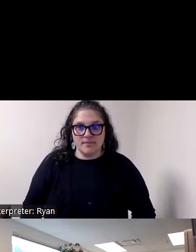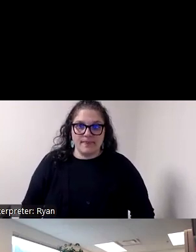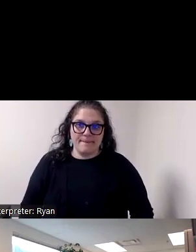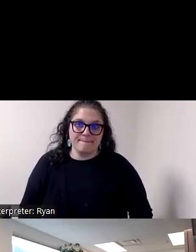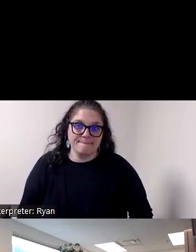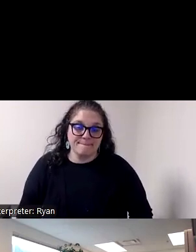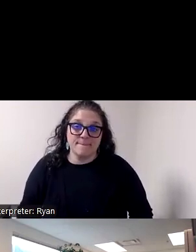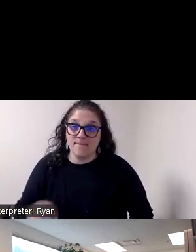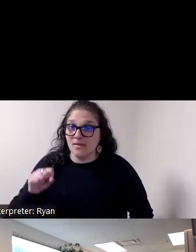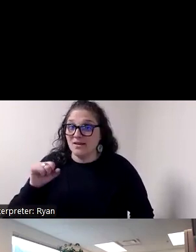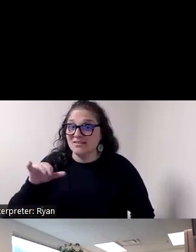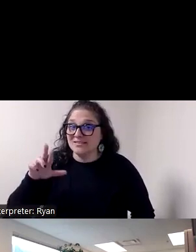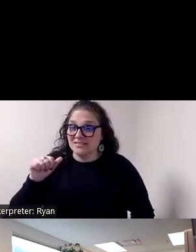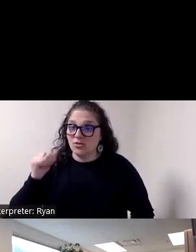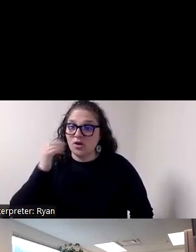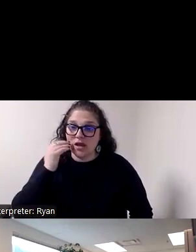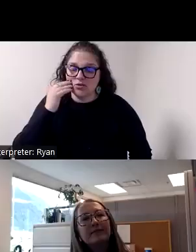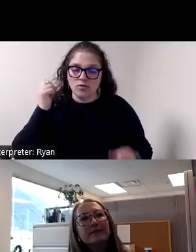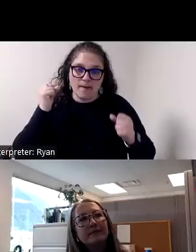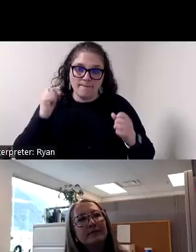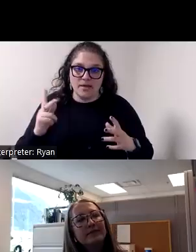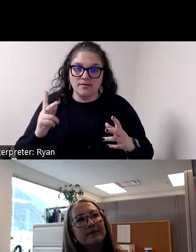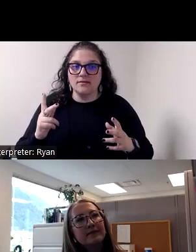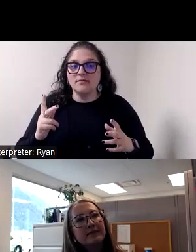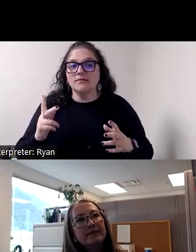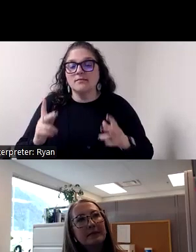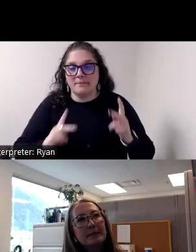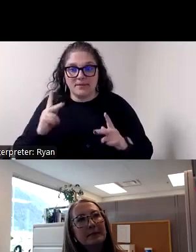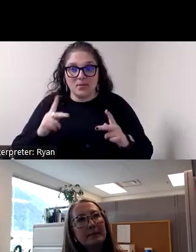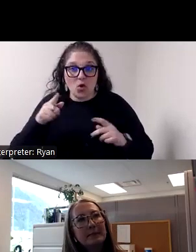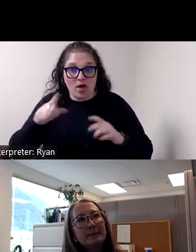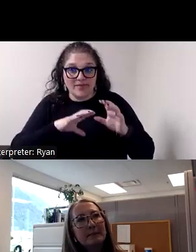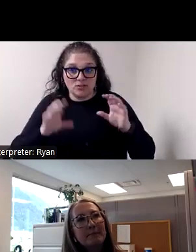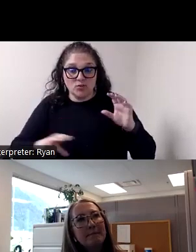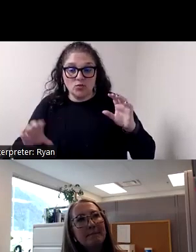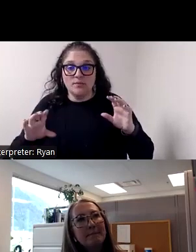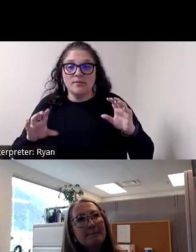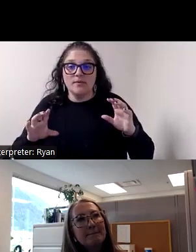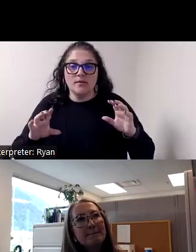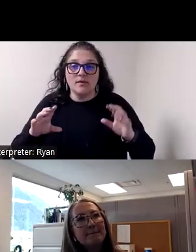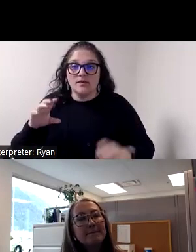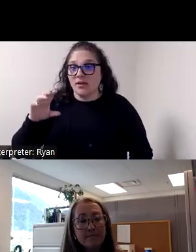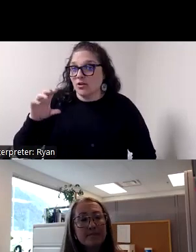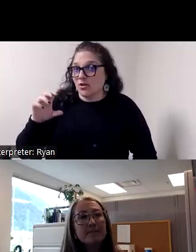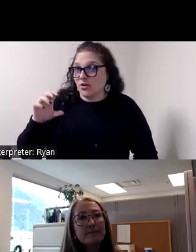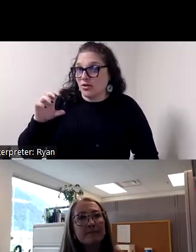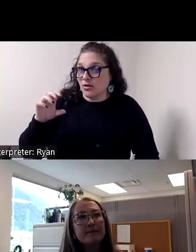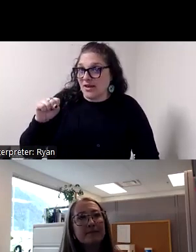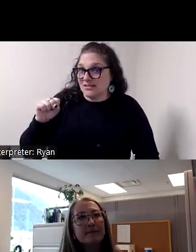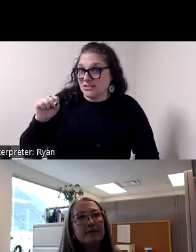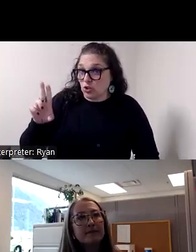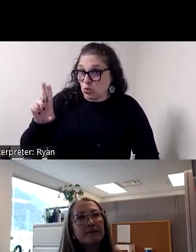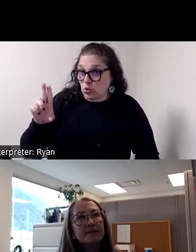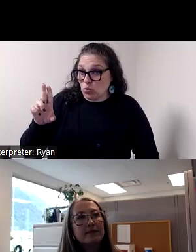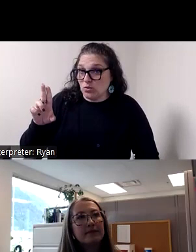So Sierra, I know there are a number of individuals on this call that might be SU. Mhm. And historically,